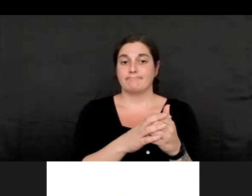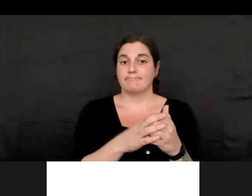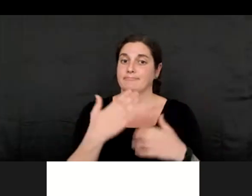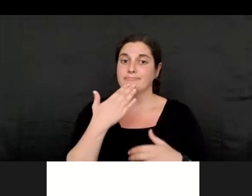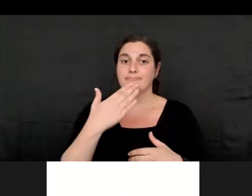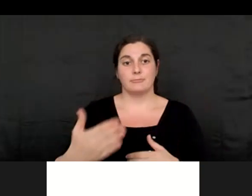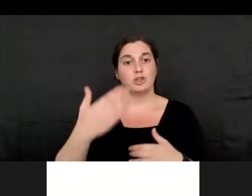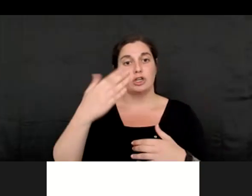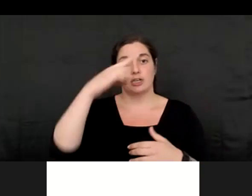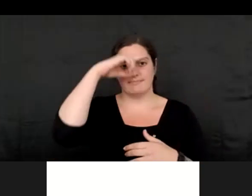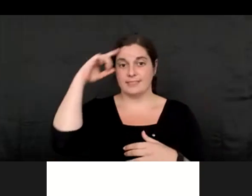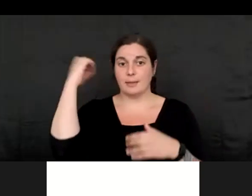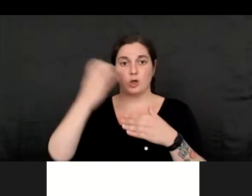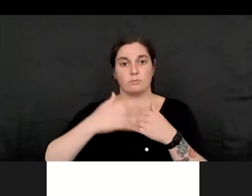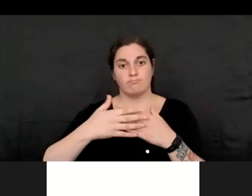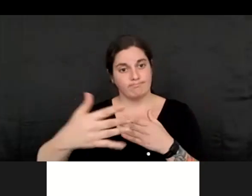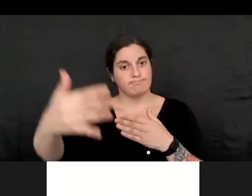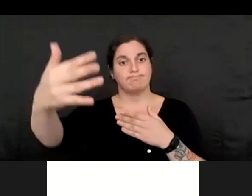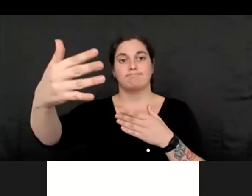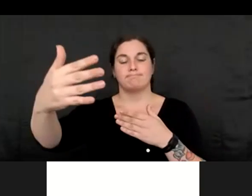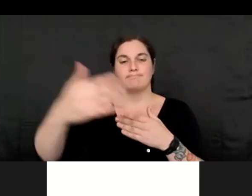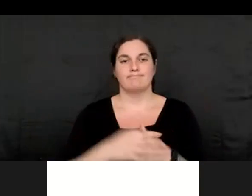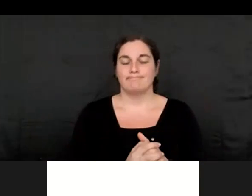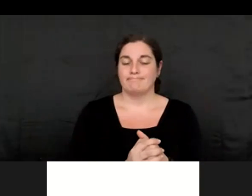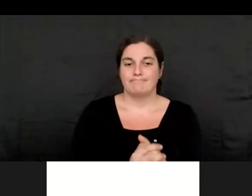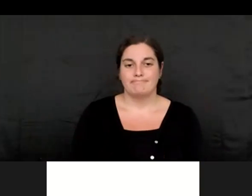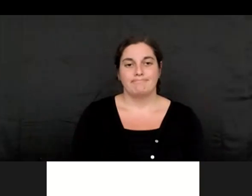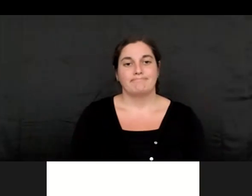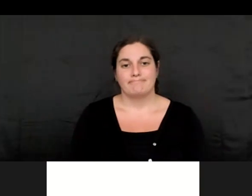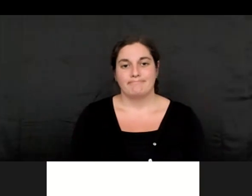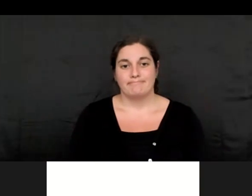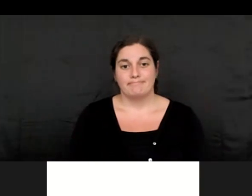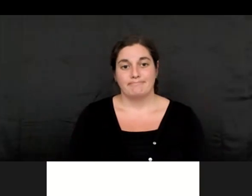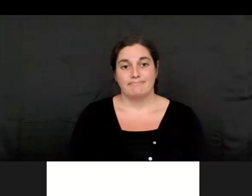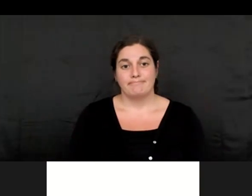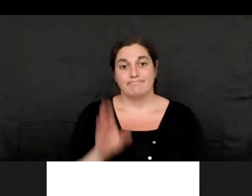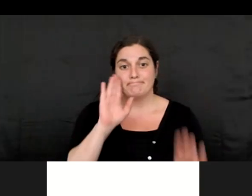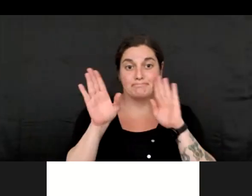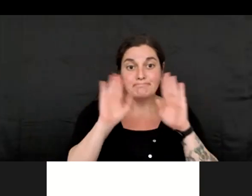Thanks. Bye now. Thank you.